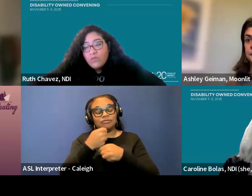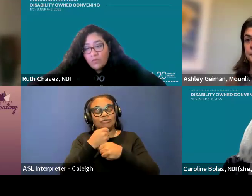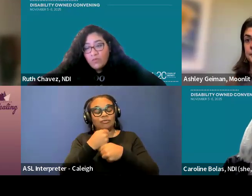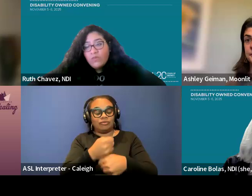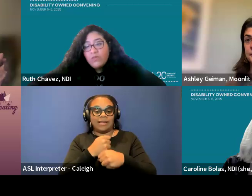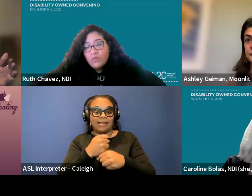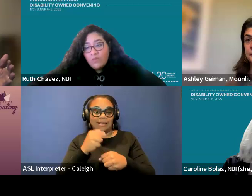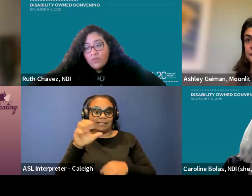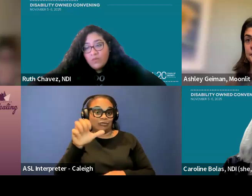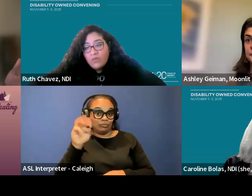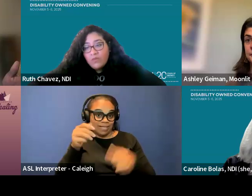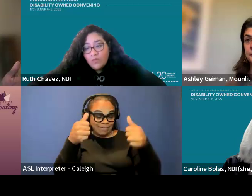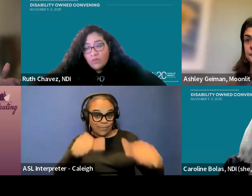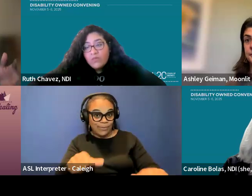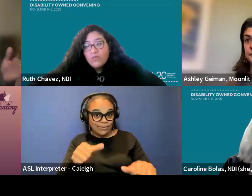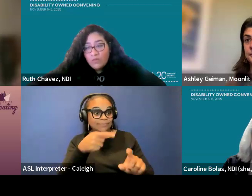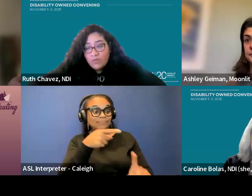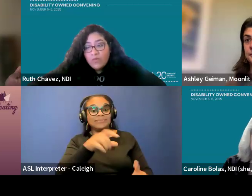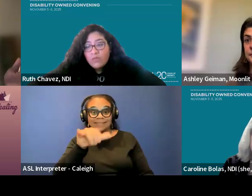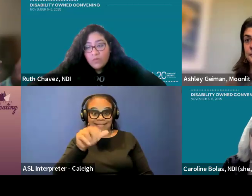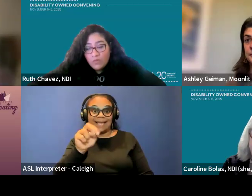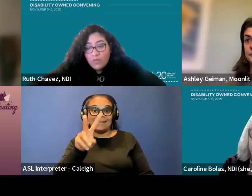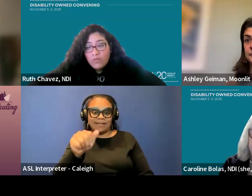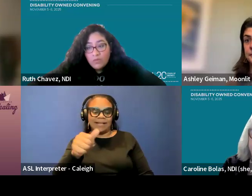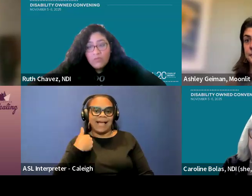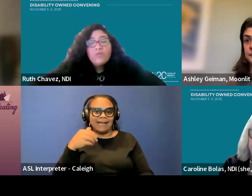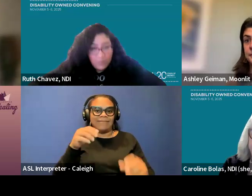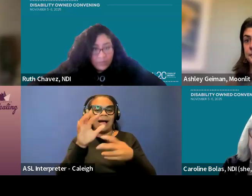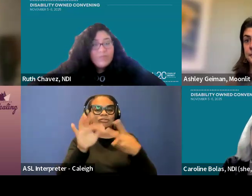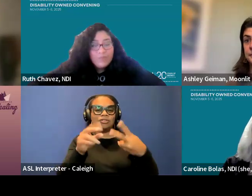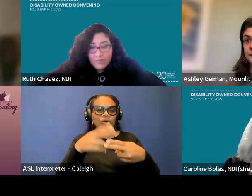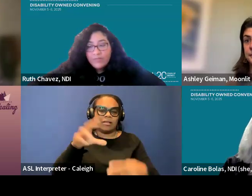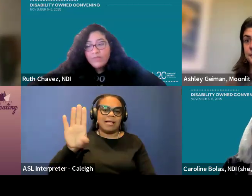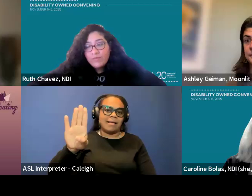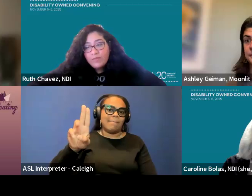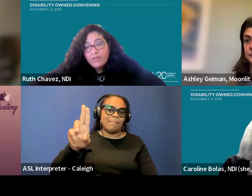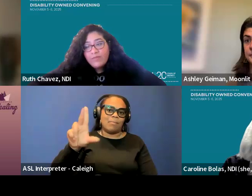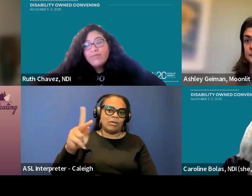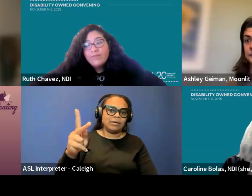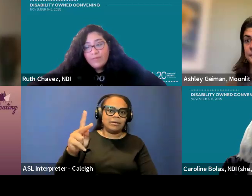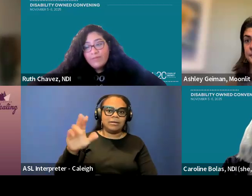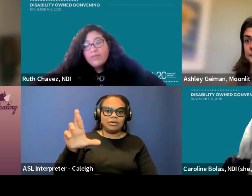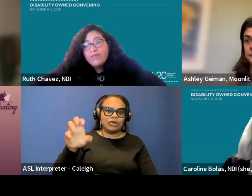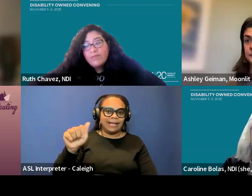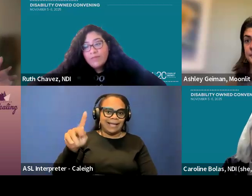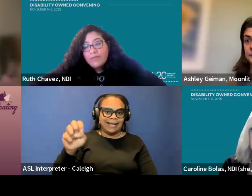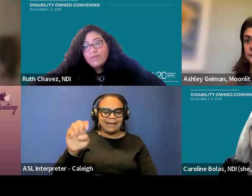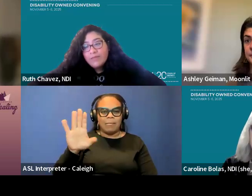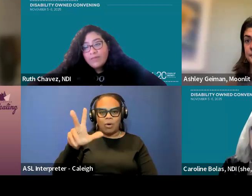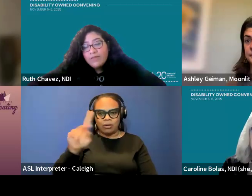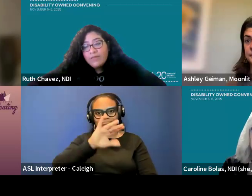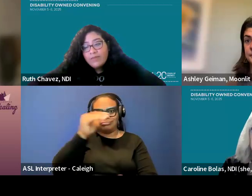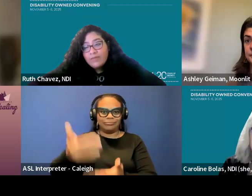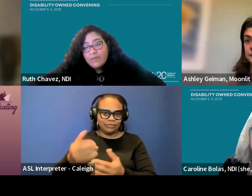posts, in Canva, they have a bulk create that's new, because it wasn't there initially. And so it